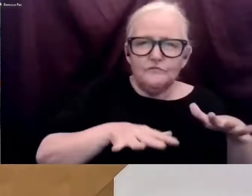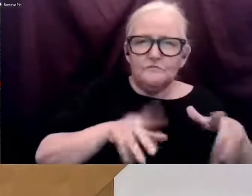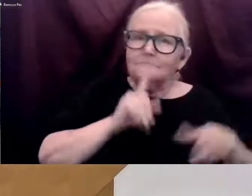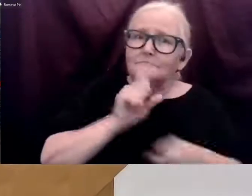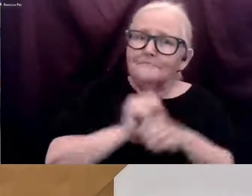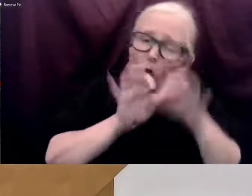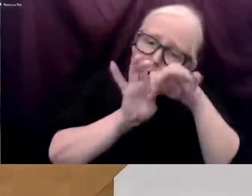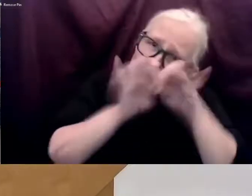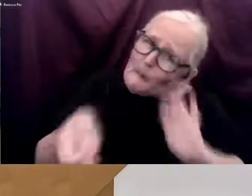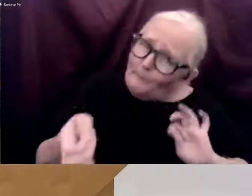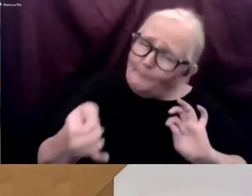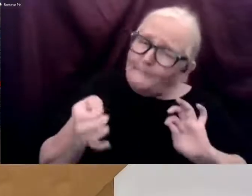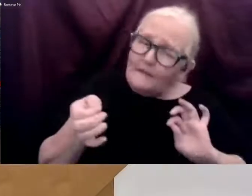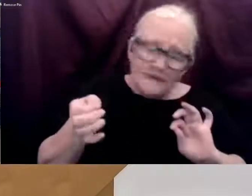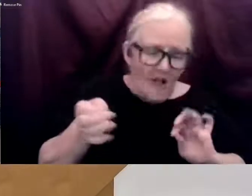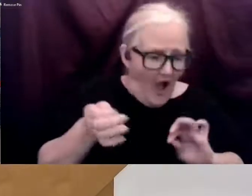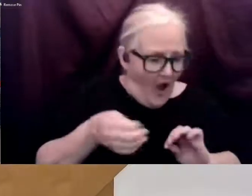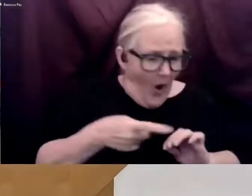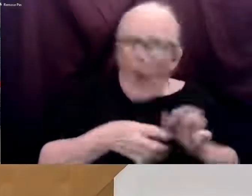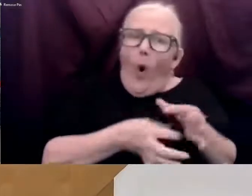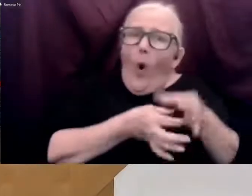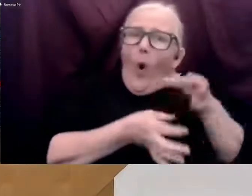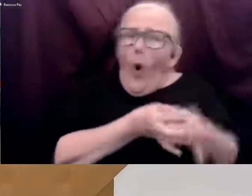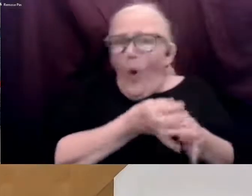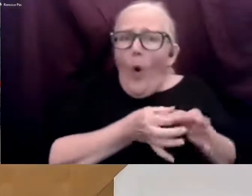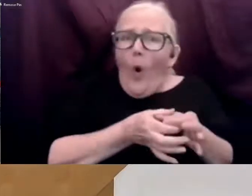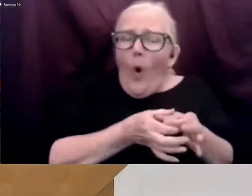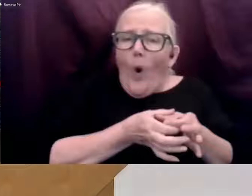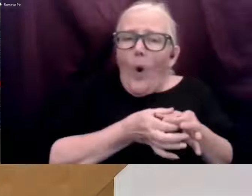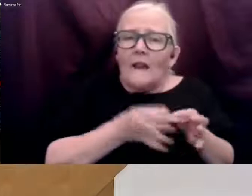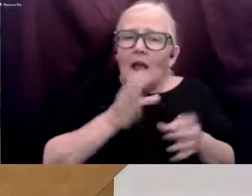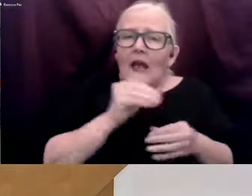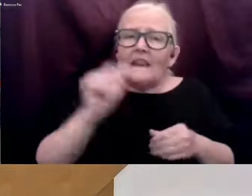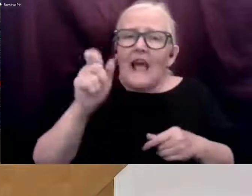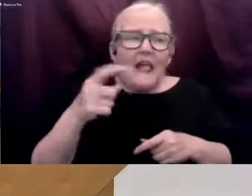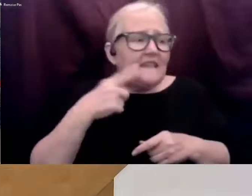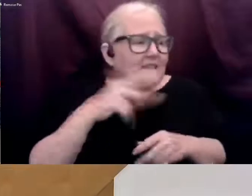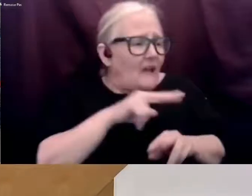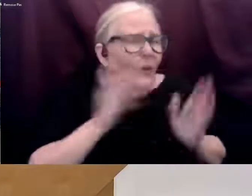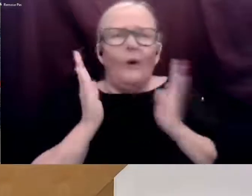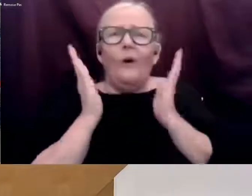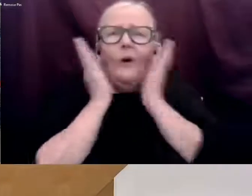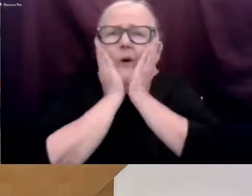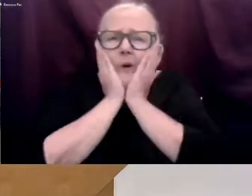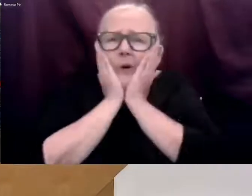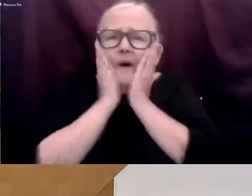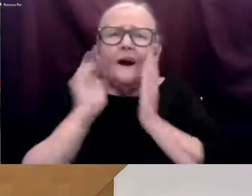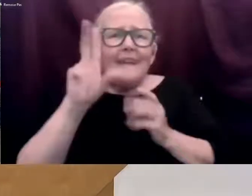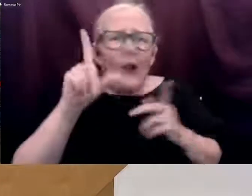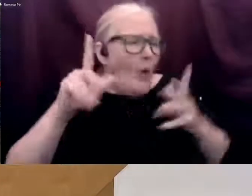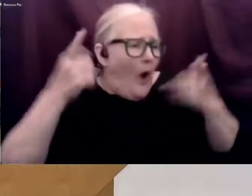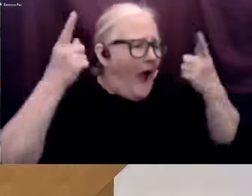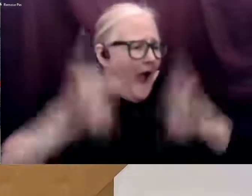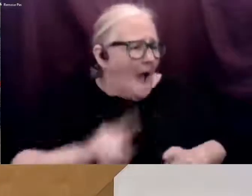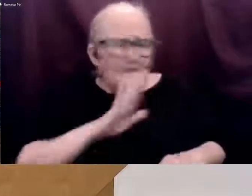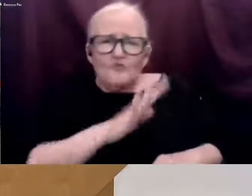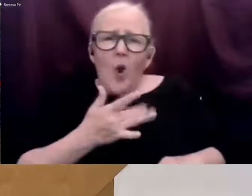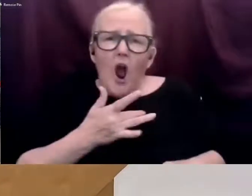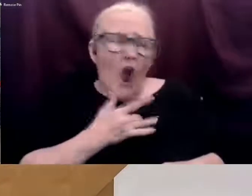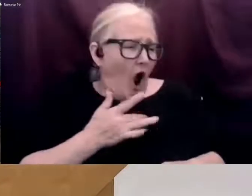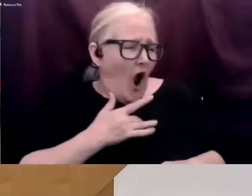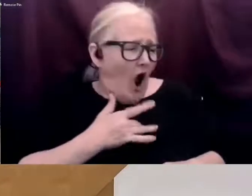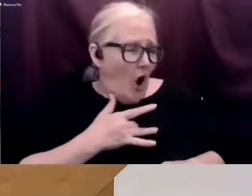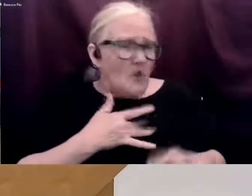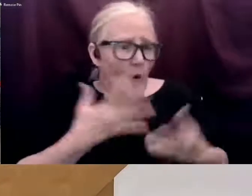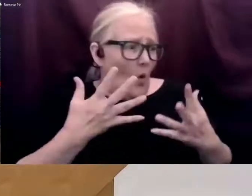hole in it. And Alex says, "Oh no, Carol, what happened to your heart? Did you mess up? Do you want me to go get you a new one?" Sometimes when